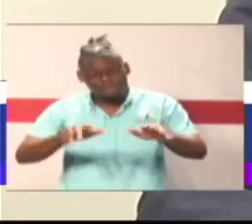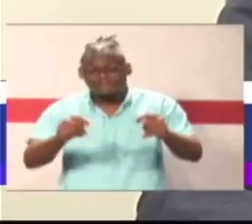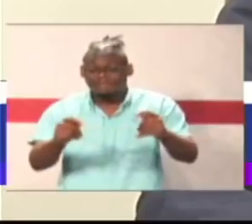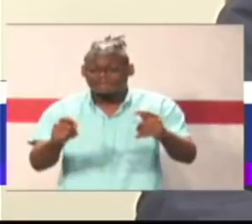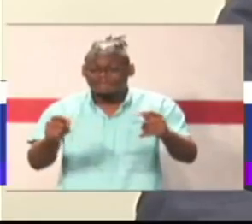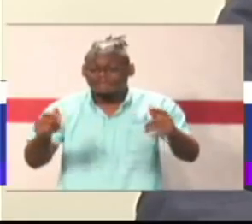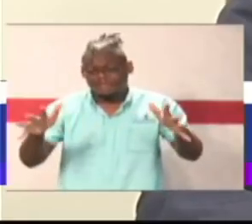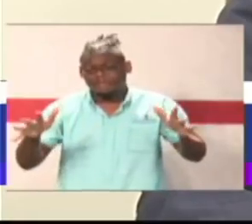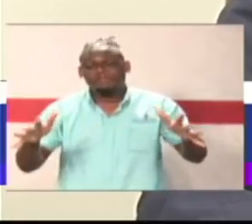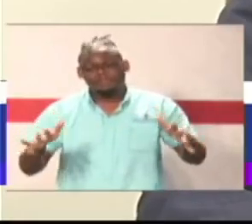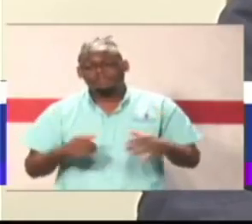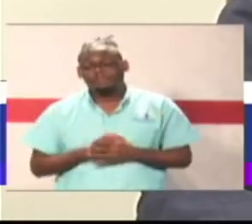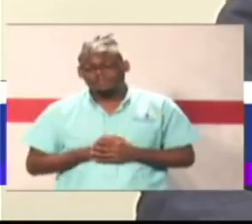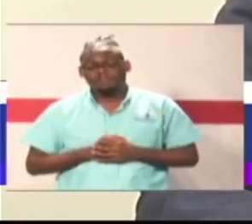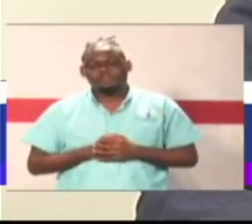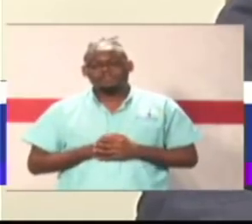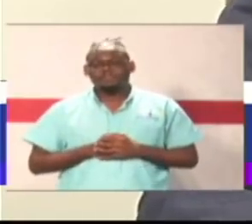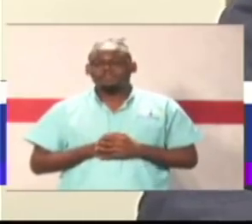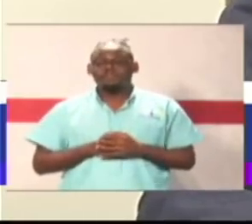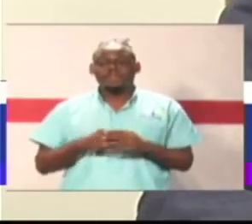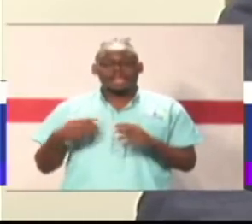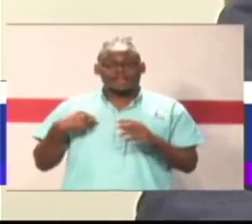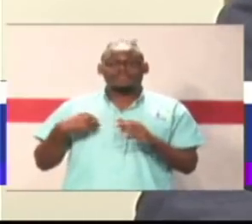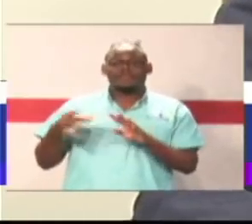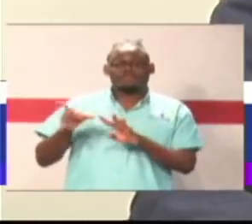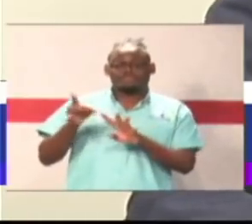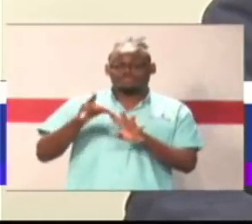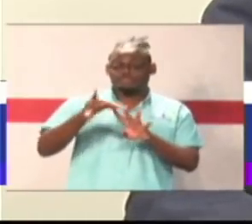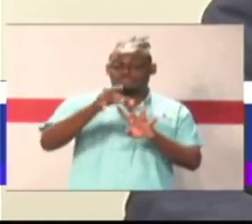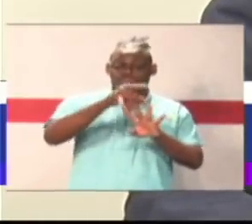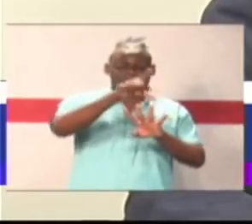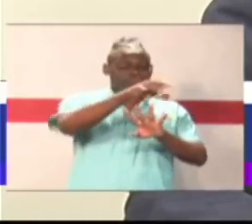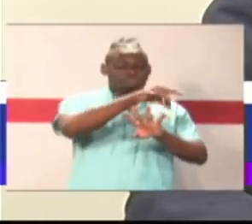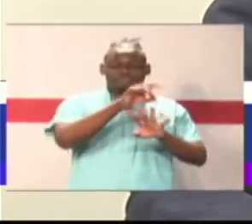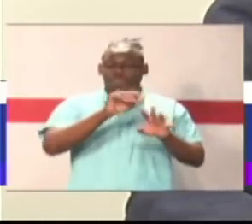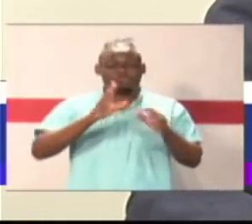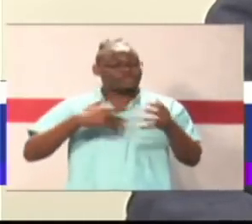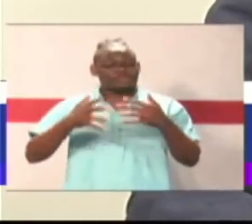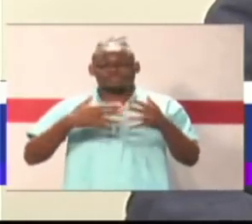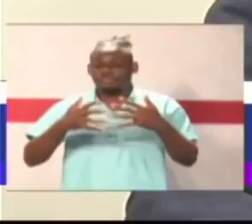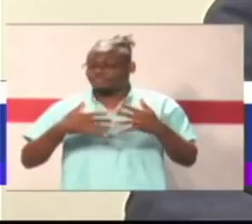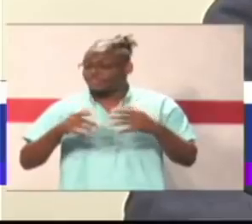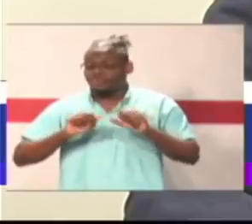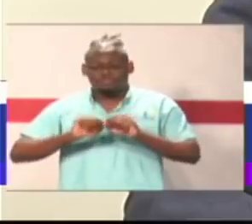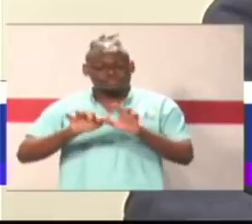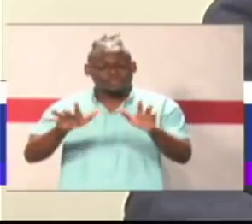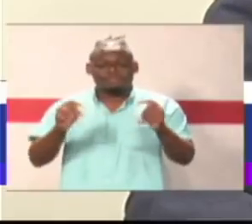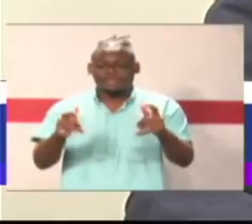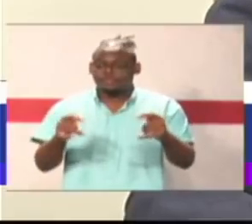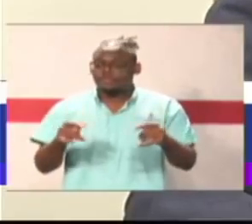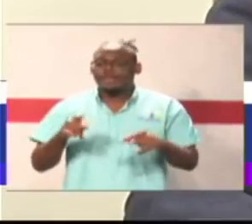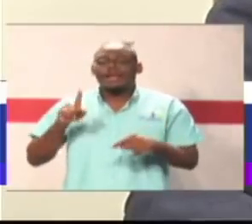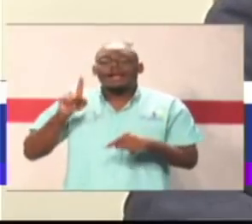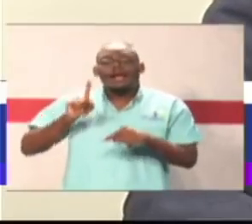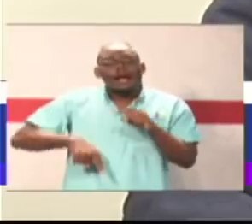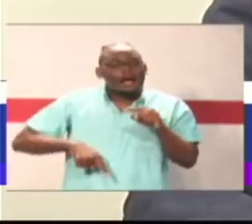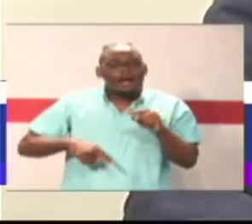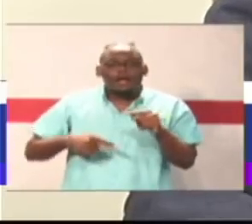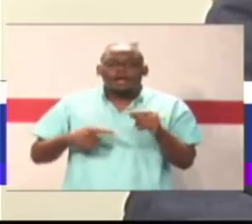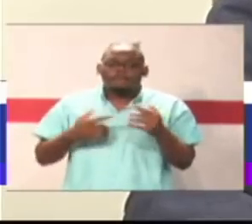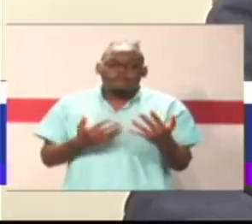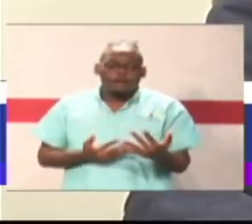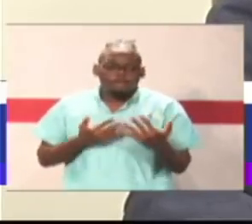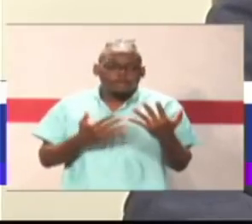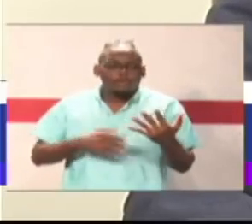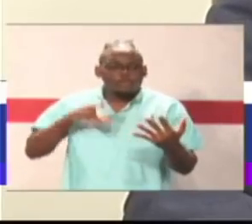more transmissible than the Gamma. We can't depend on luck only to keep the Delta